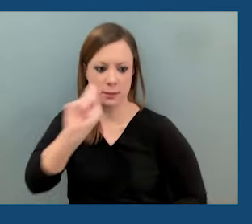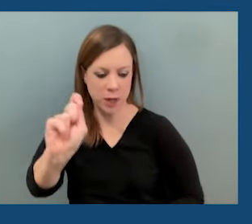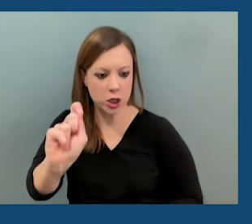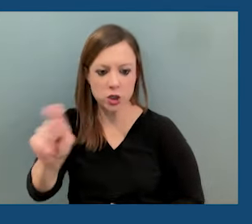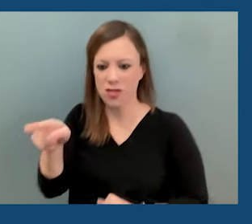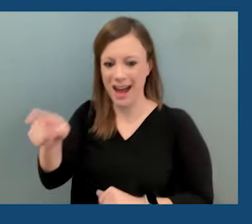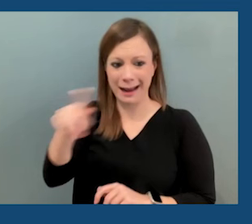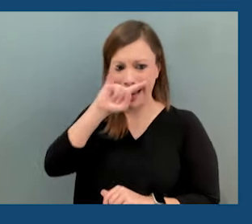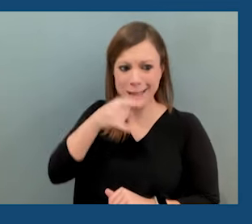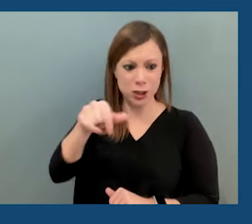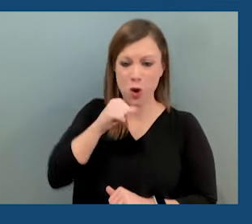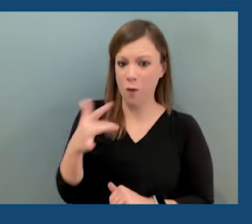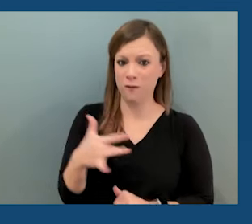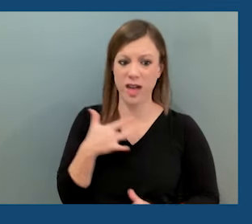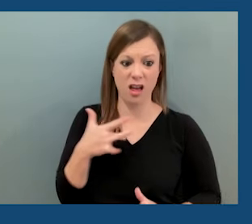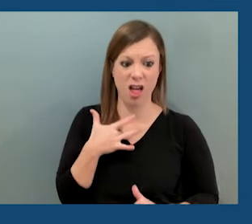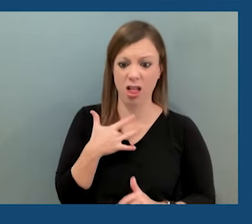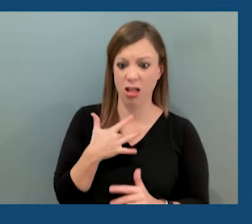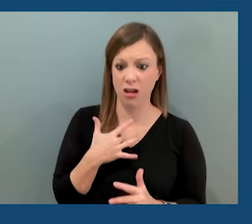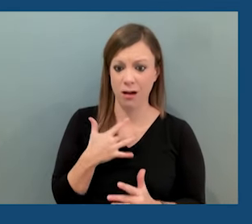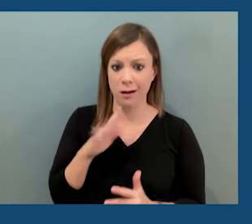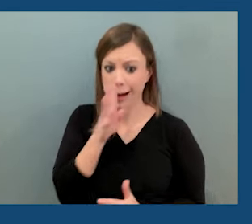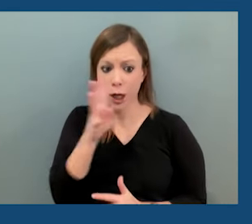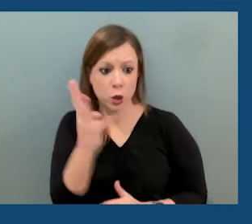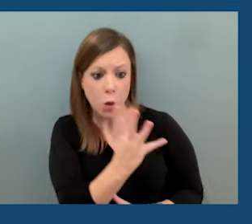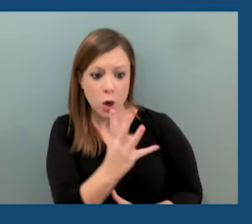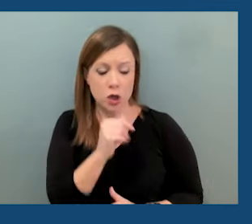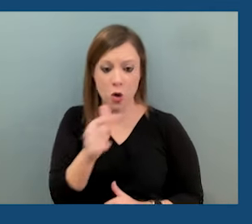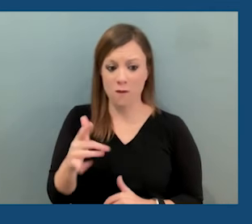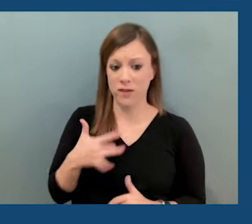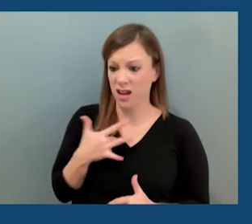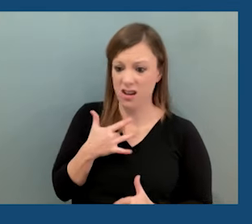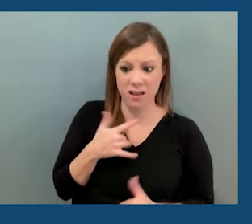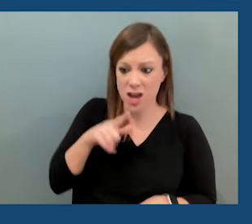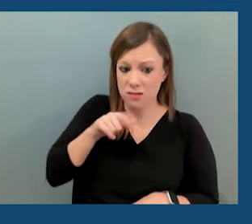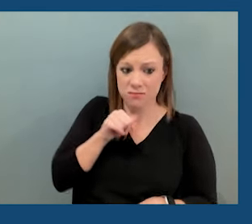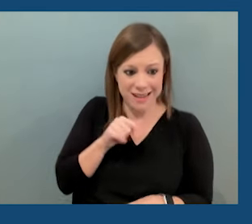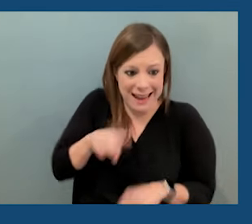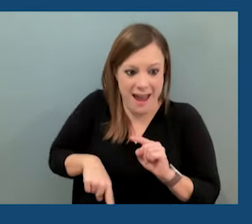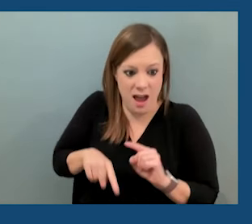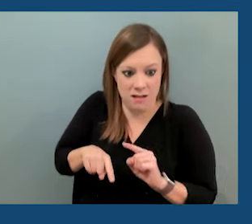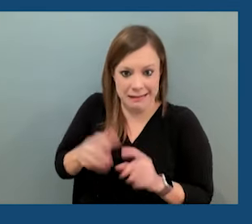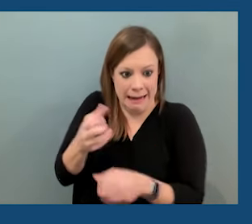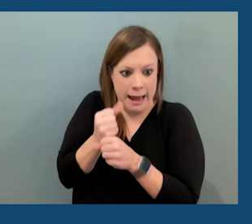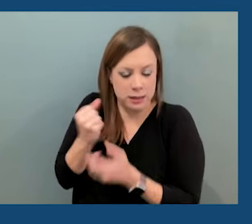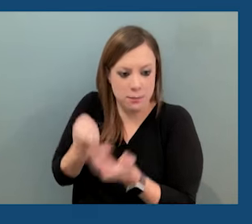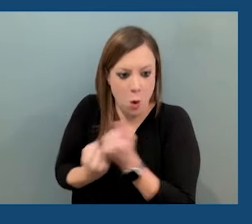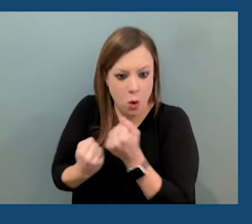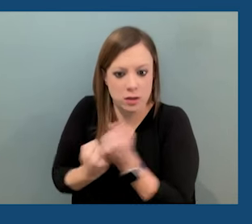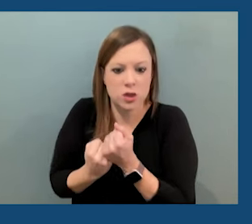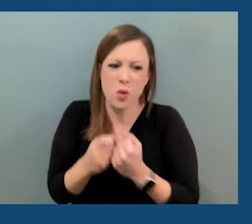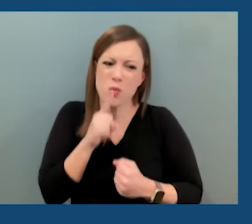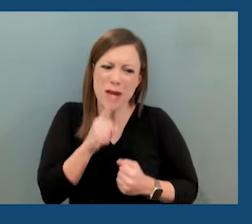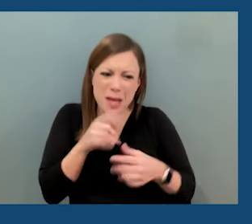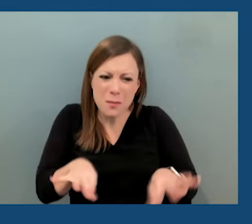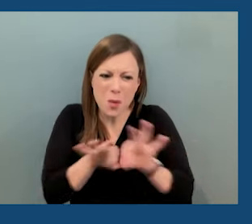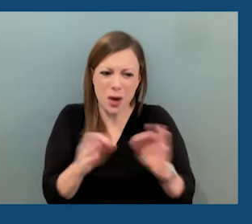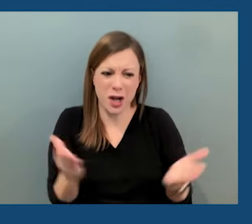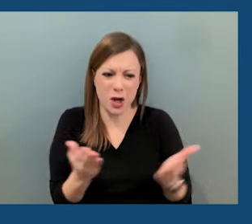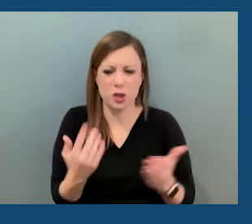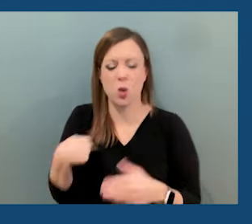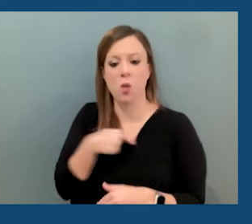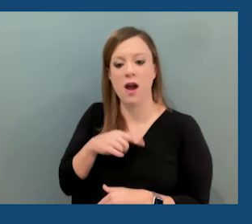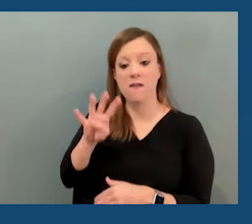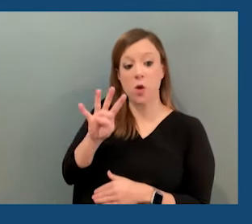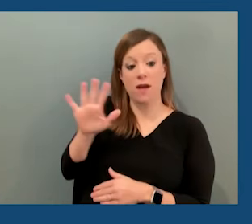that's a commitment that I'm making to the people of the state, and it's happening right here in the Hudson Valley. So we're directing $45